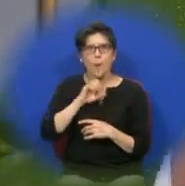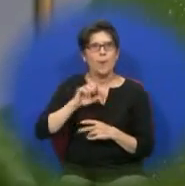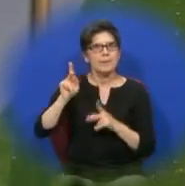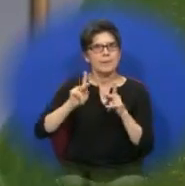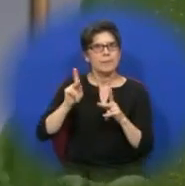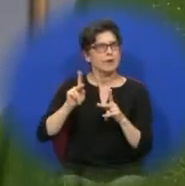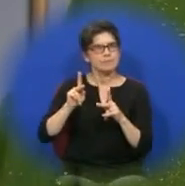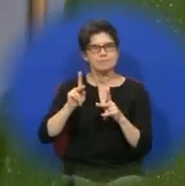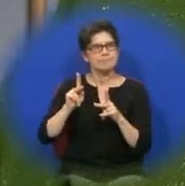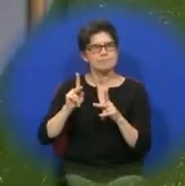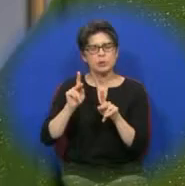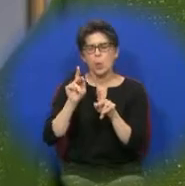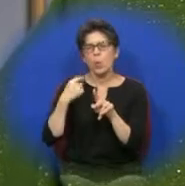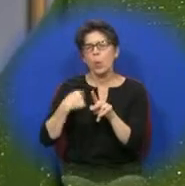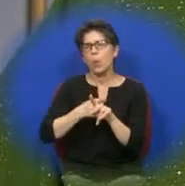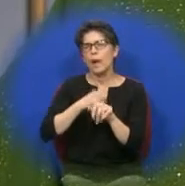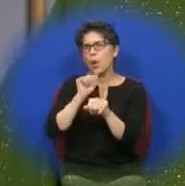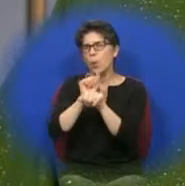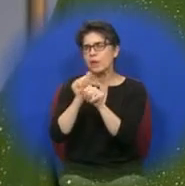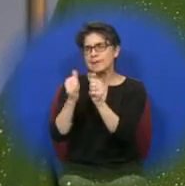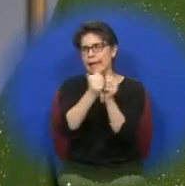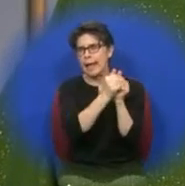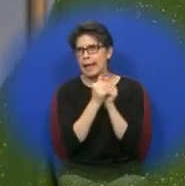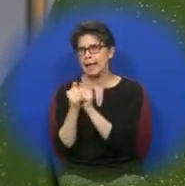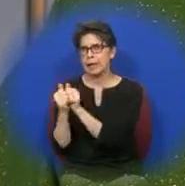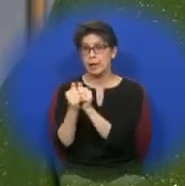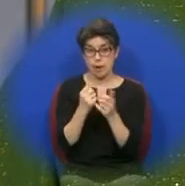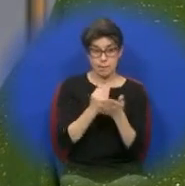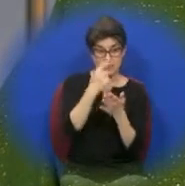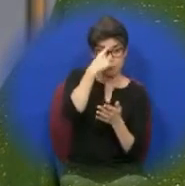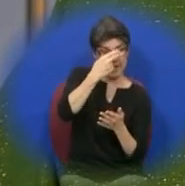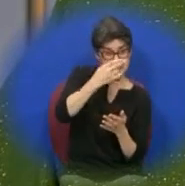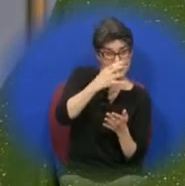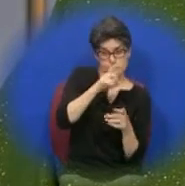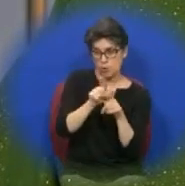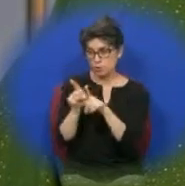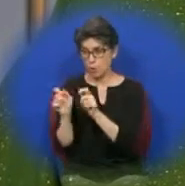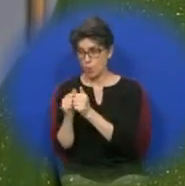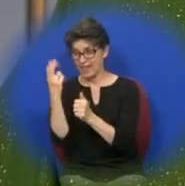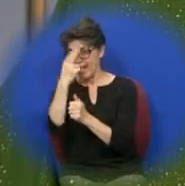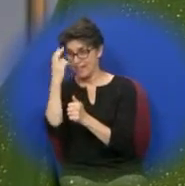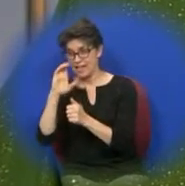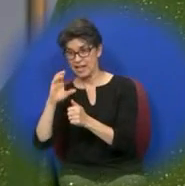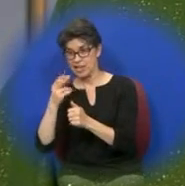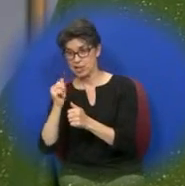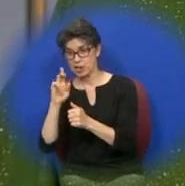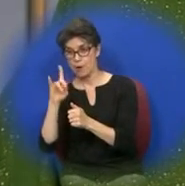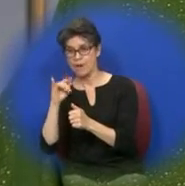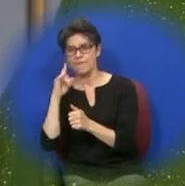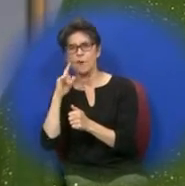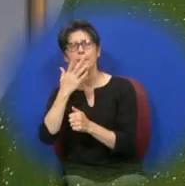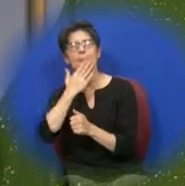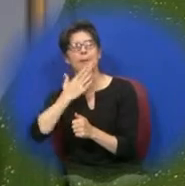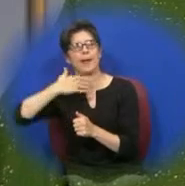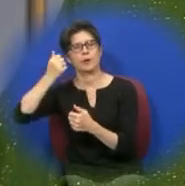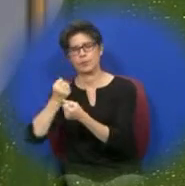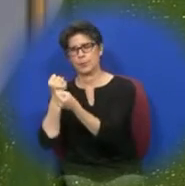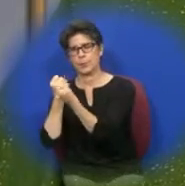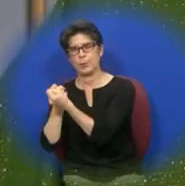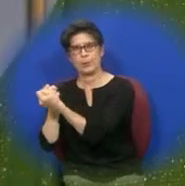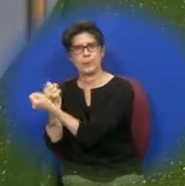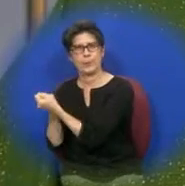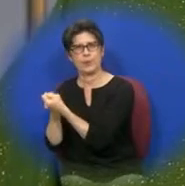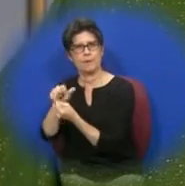greater partnership between the Apostolate to the Handicapped and Catholic Charities for a greater goodness and a greater support and